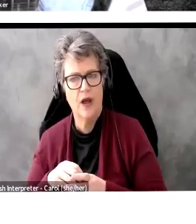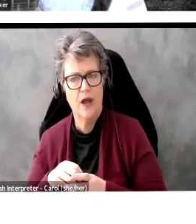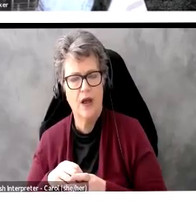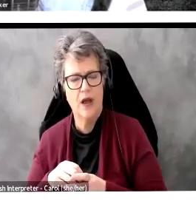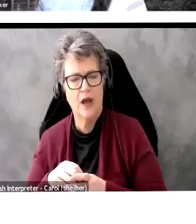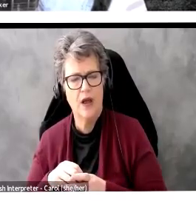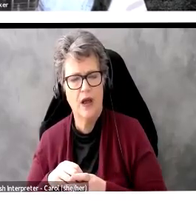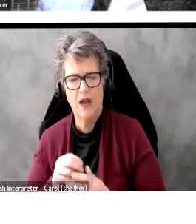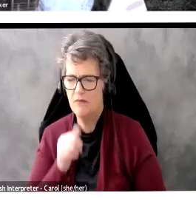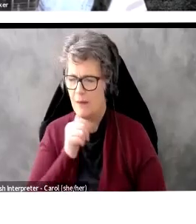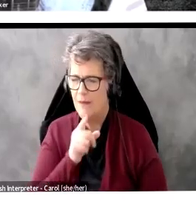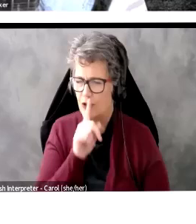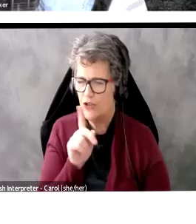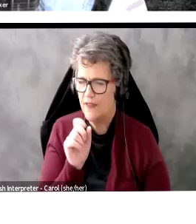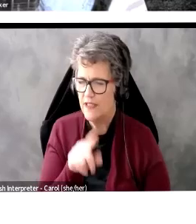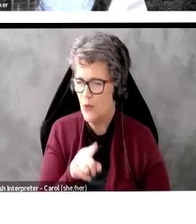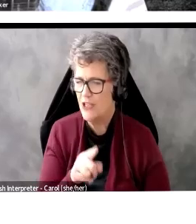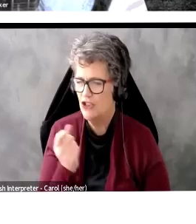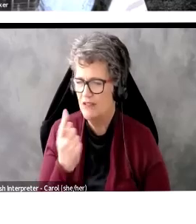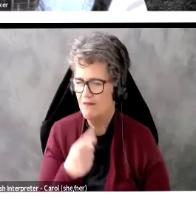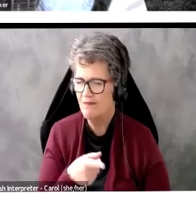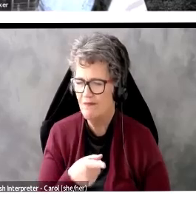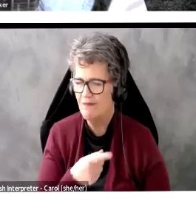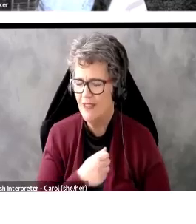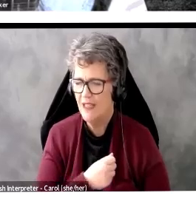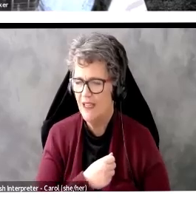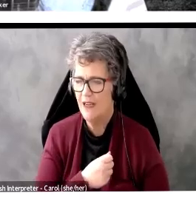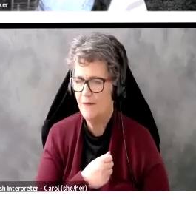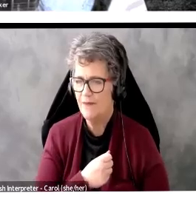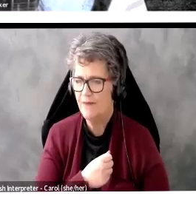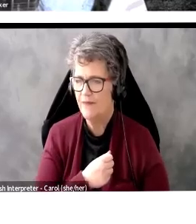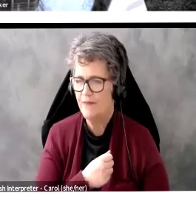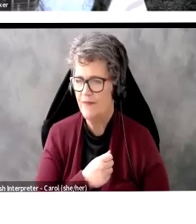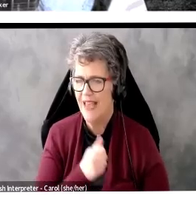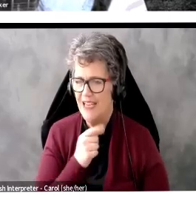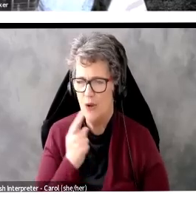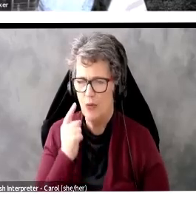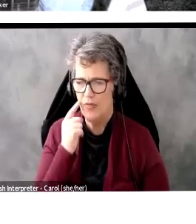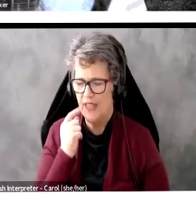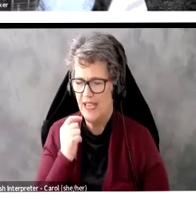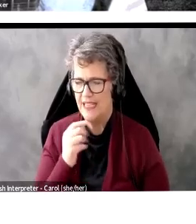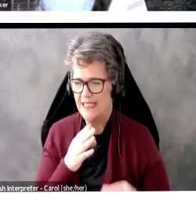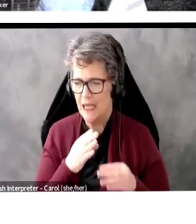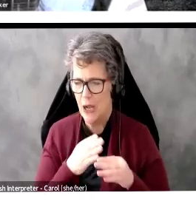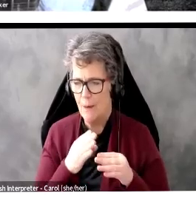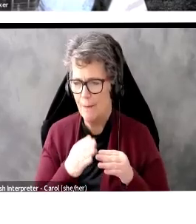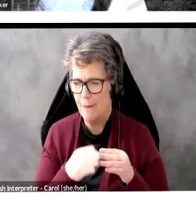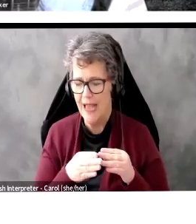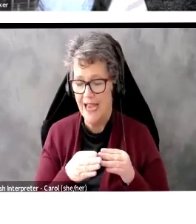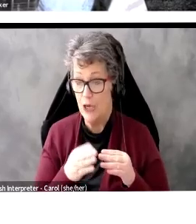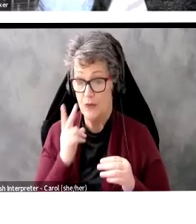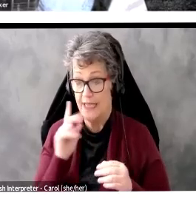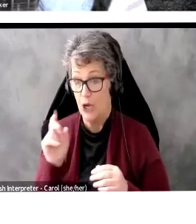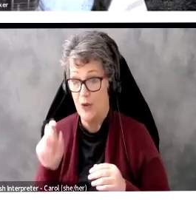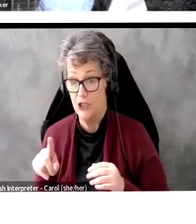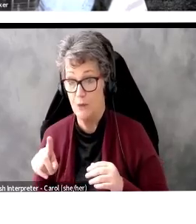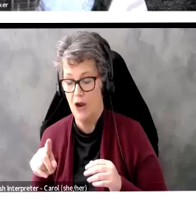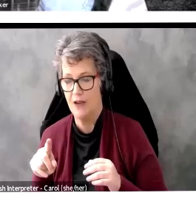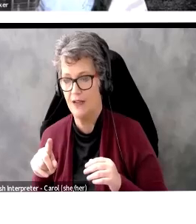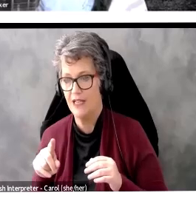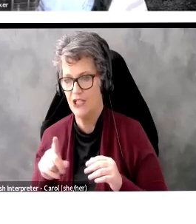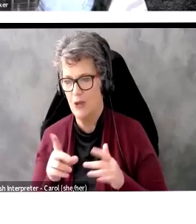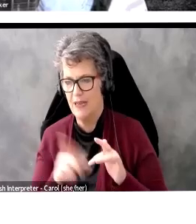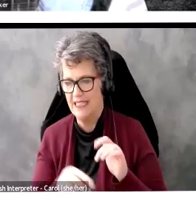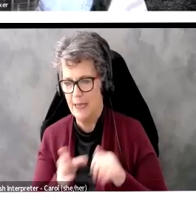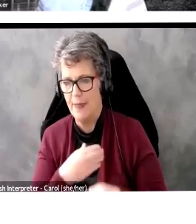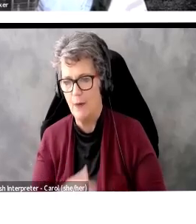not sure of this question. I don't think it's complete. I don't see a question mark. So I'm gonna